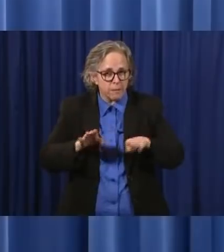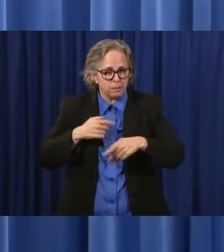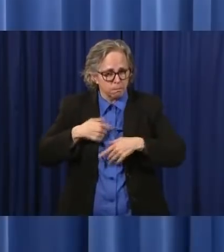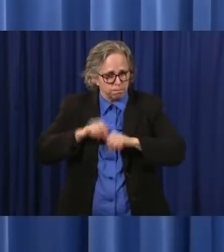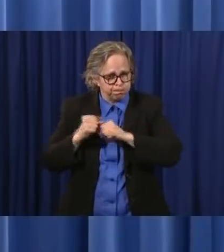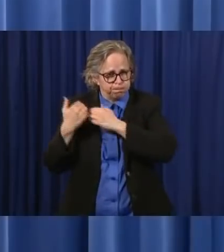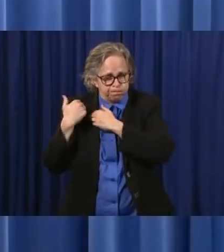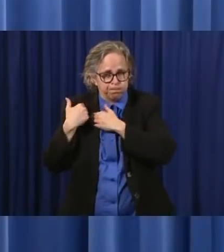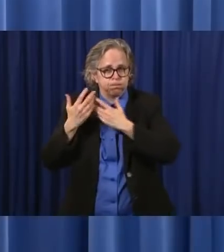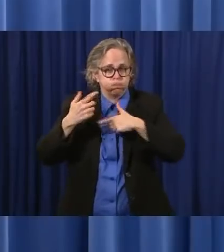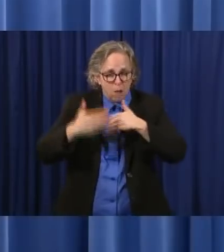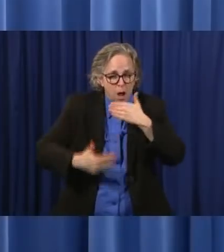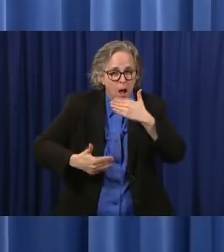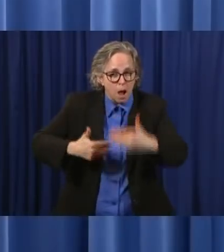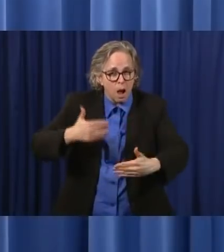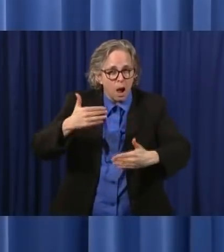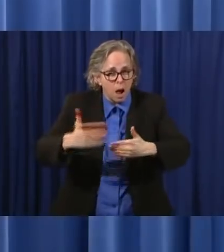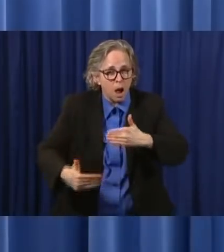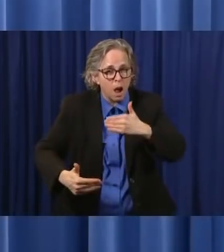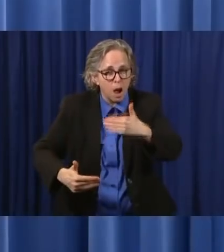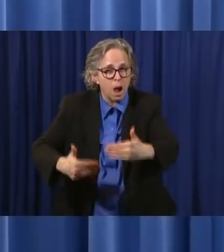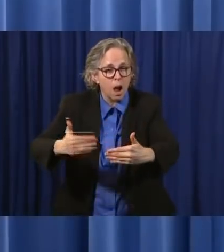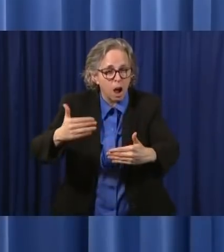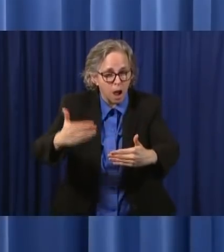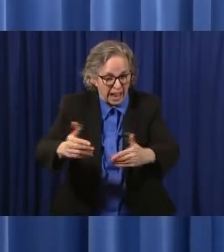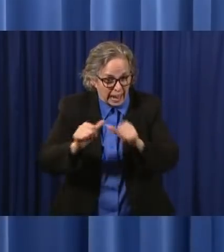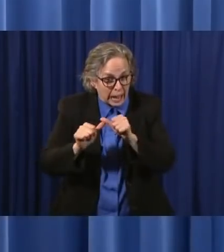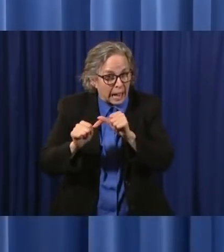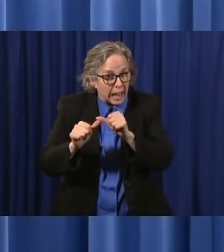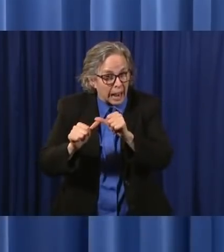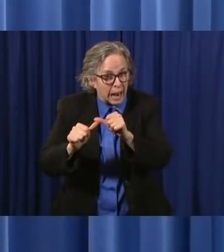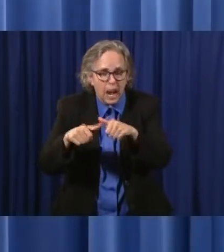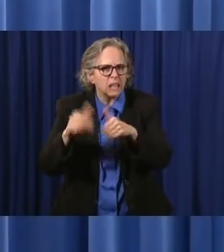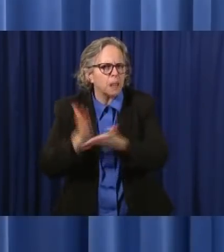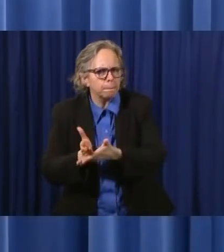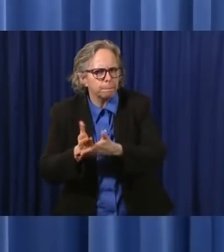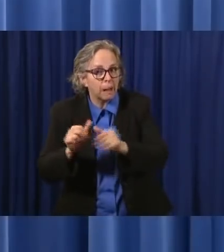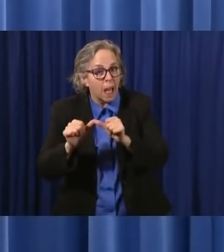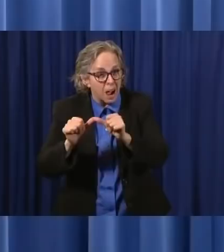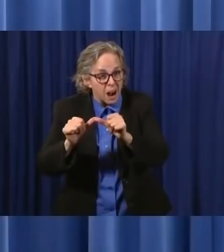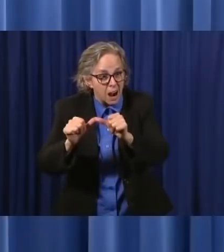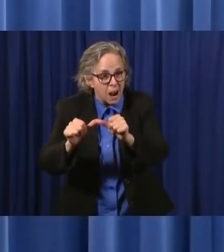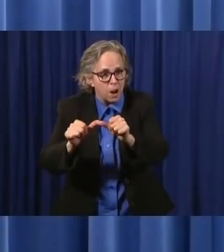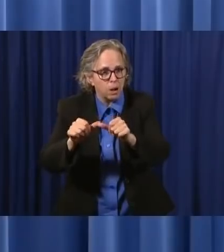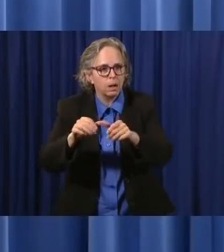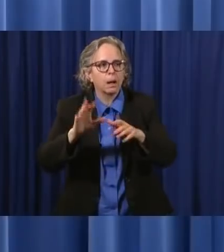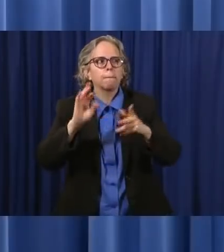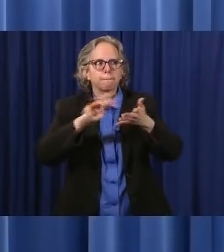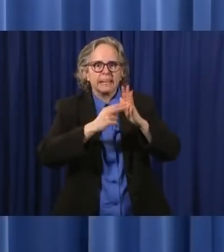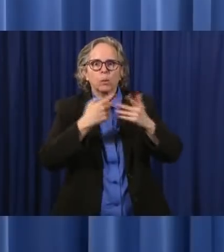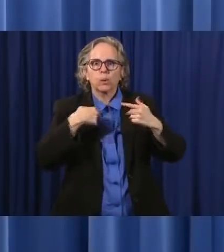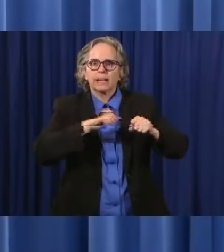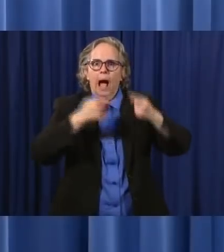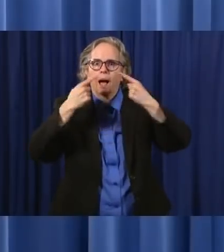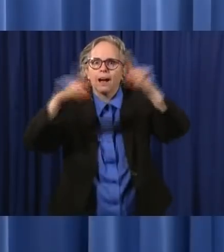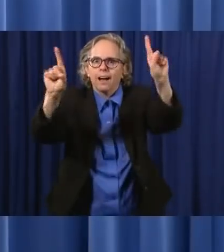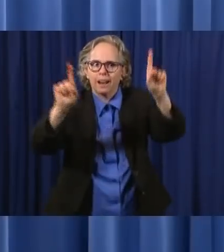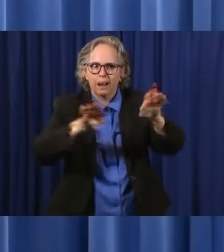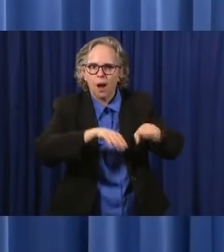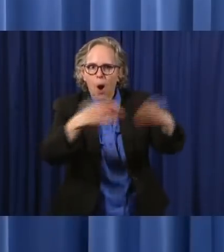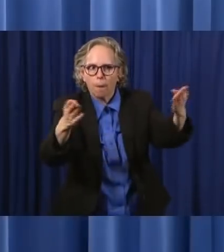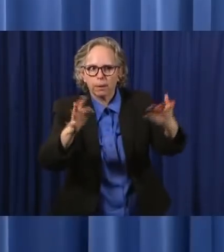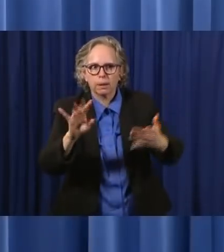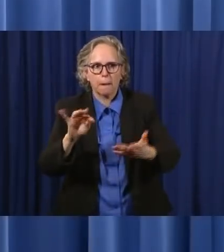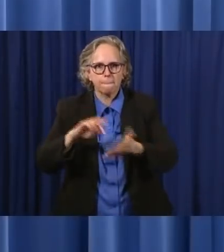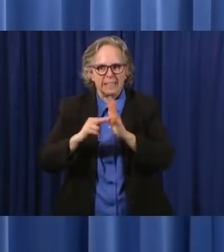others and wear a mask, these things are going to determine in 3 weeks or 4 weeks what these numbers look like.